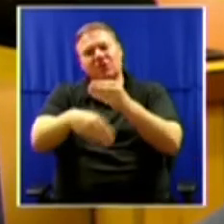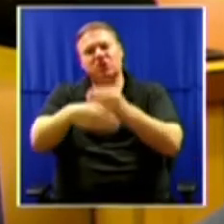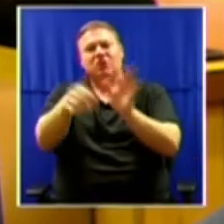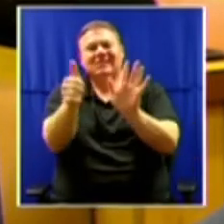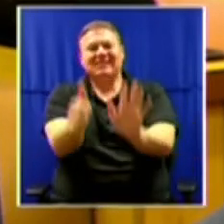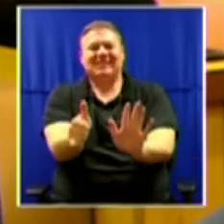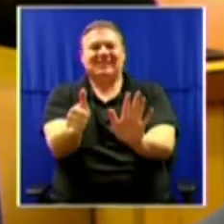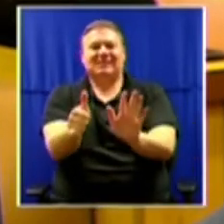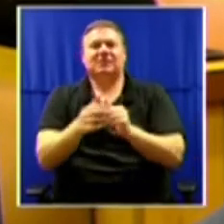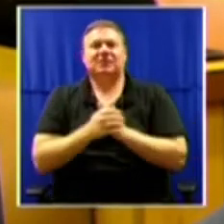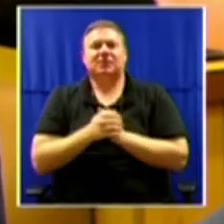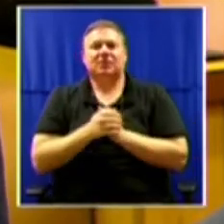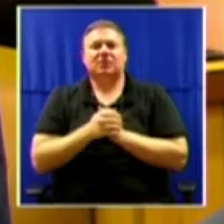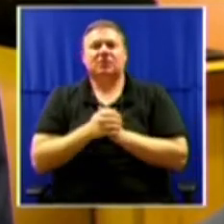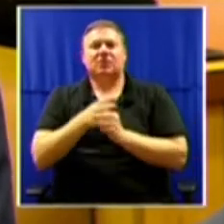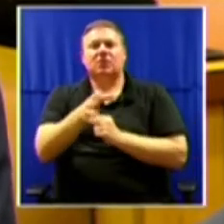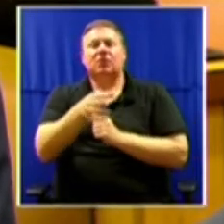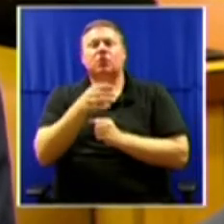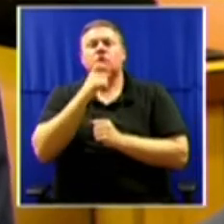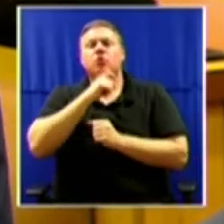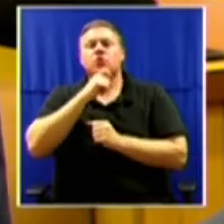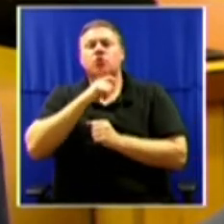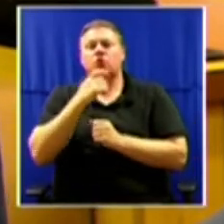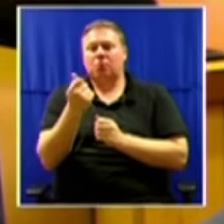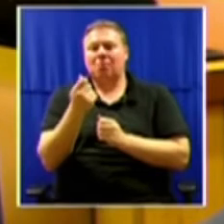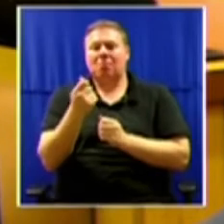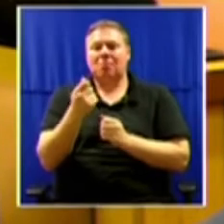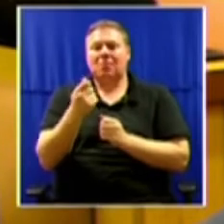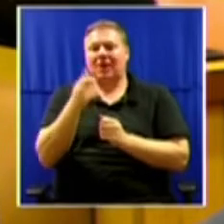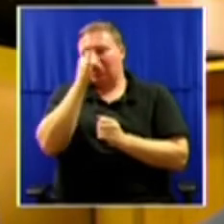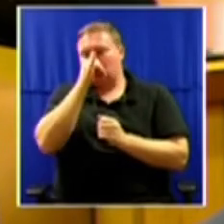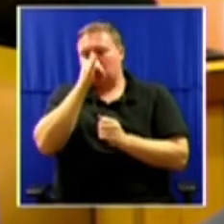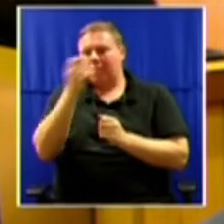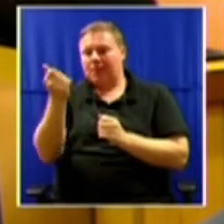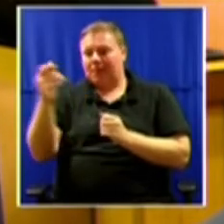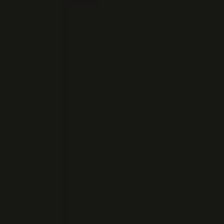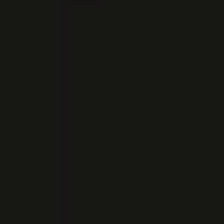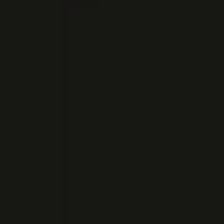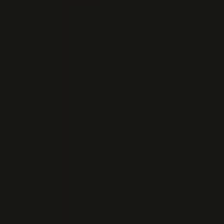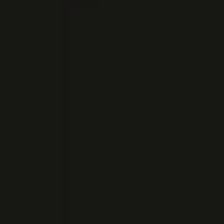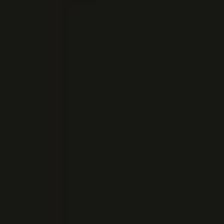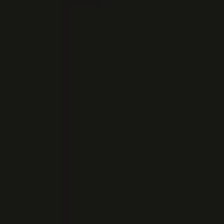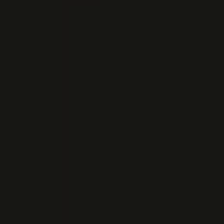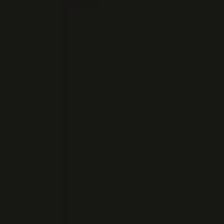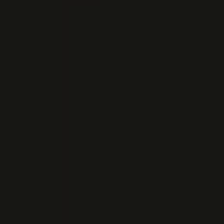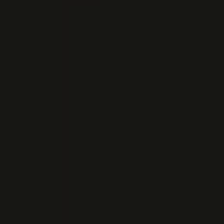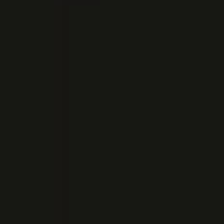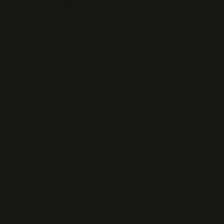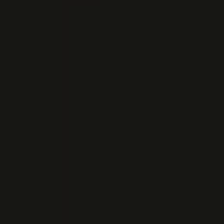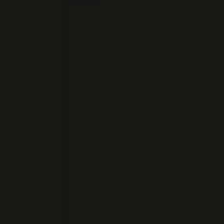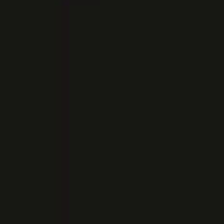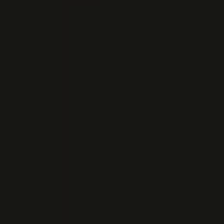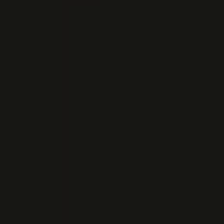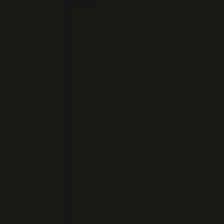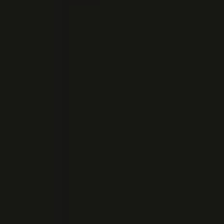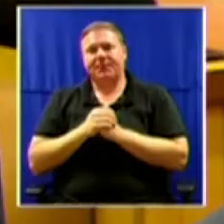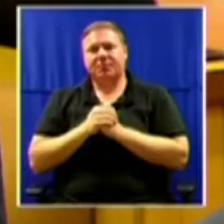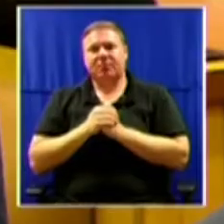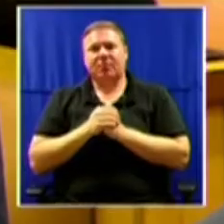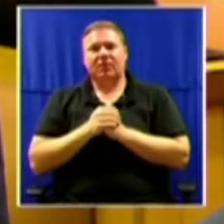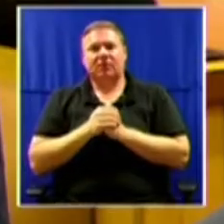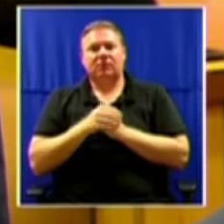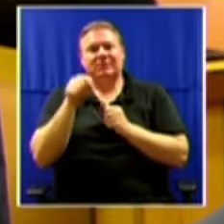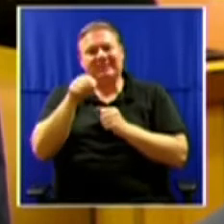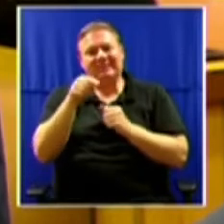Criminal Assets Recovery Account, CARA, funding within the MTF period. The focus of the model is aligned with our